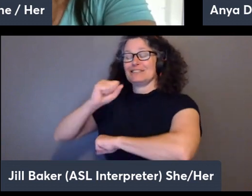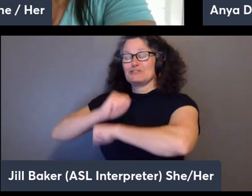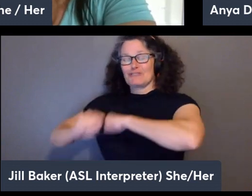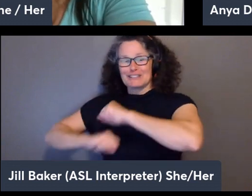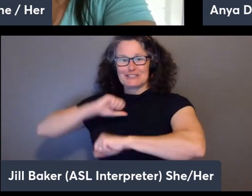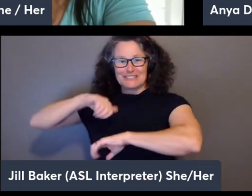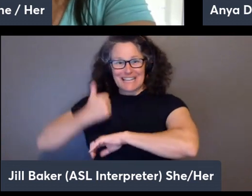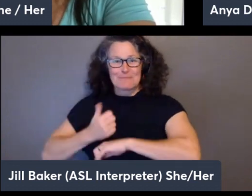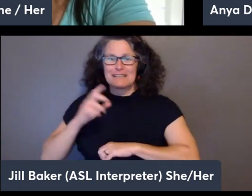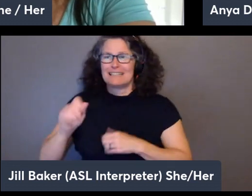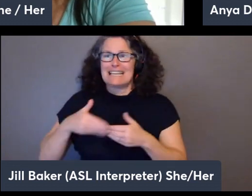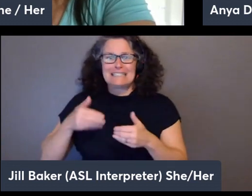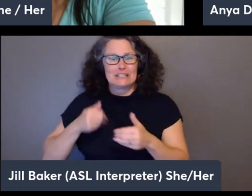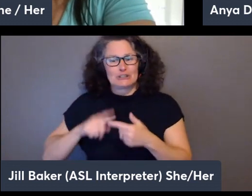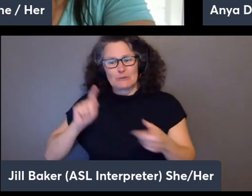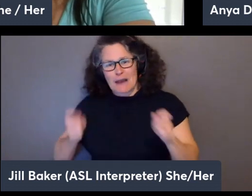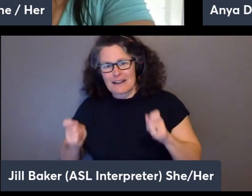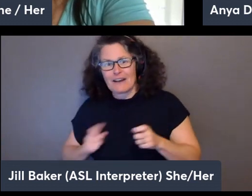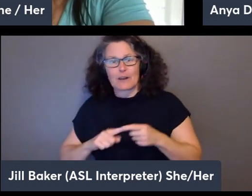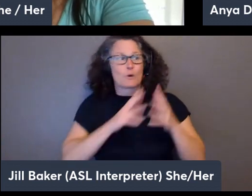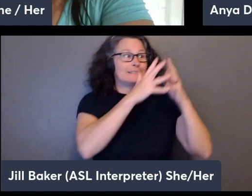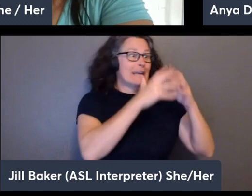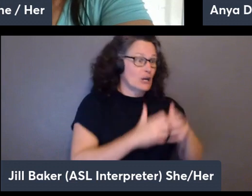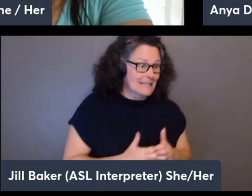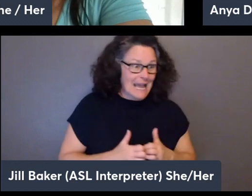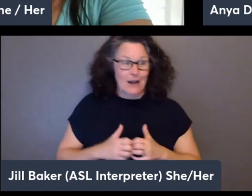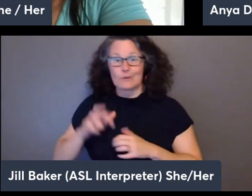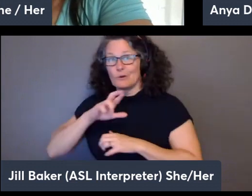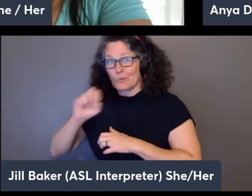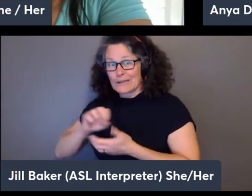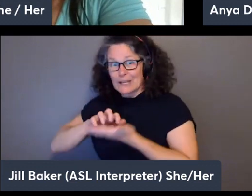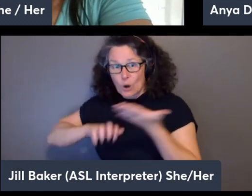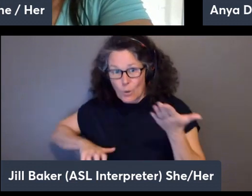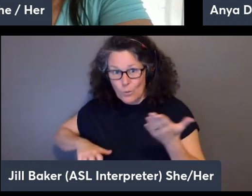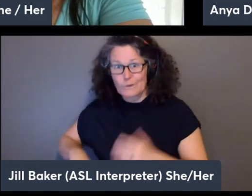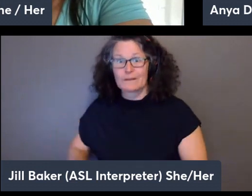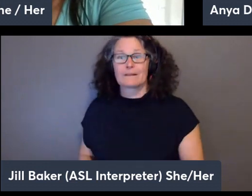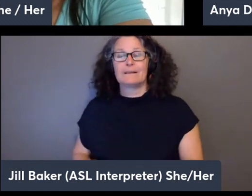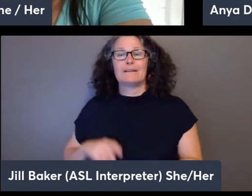redeploy or just tear it all down and recreate it. Versus if you're,